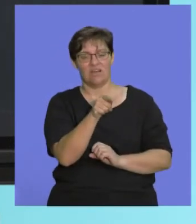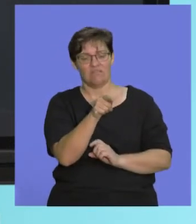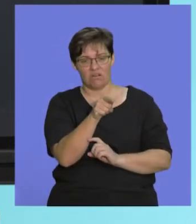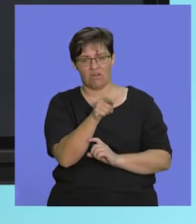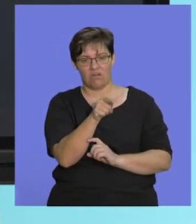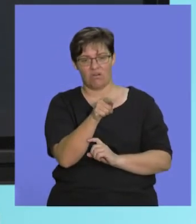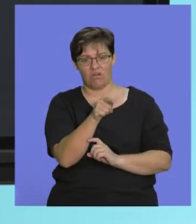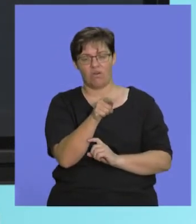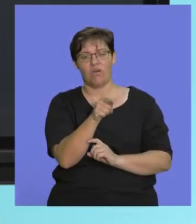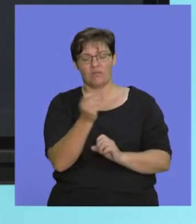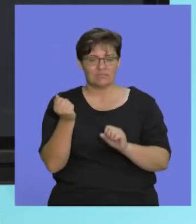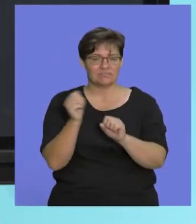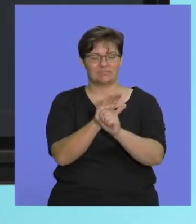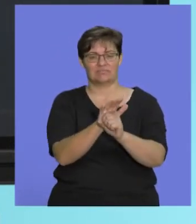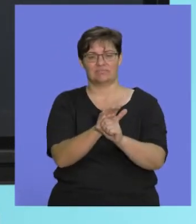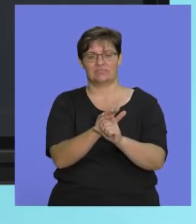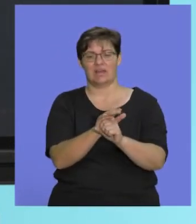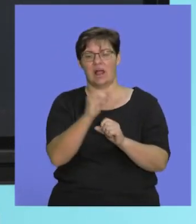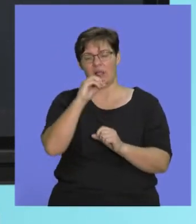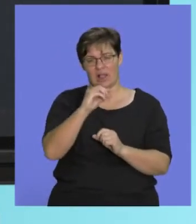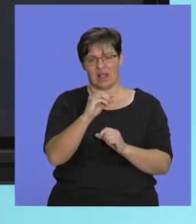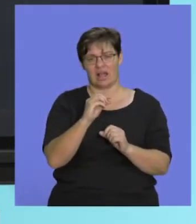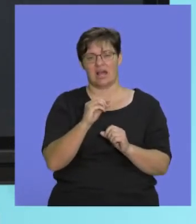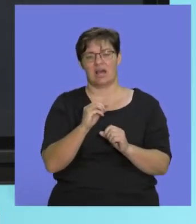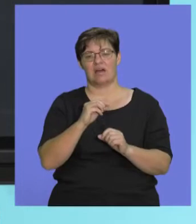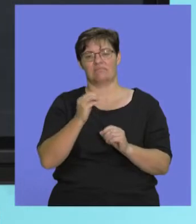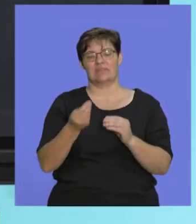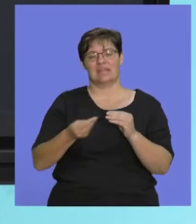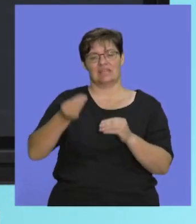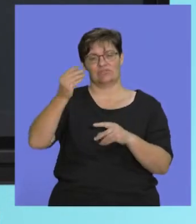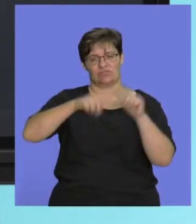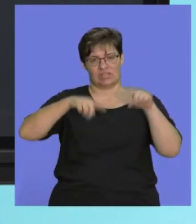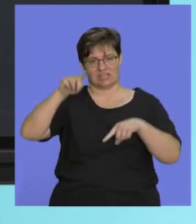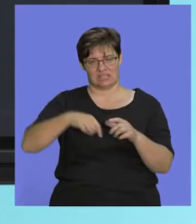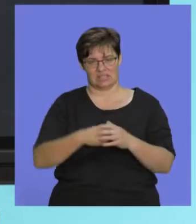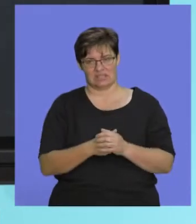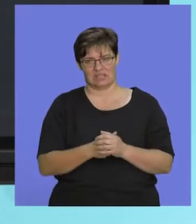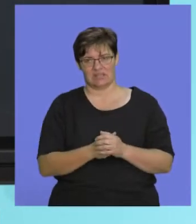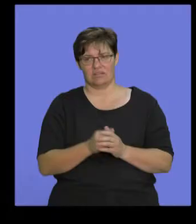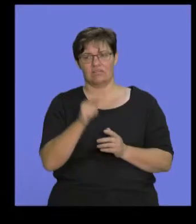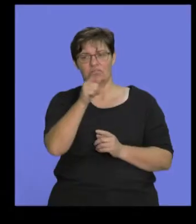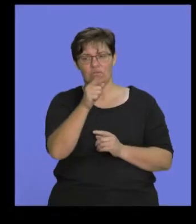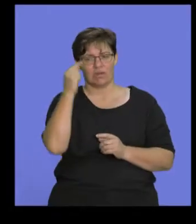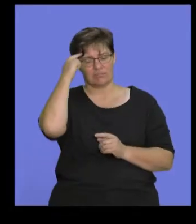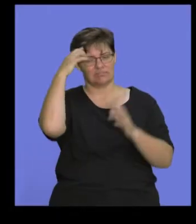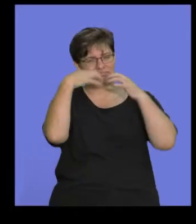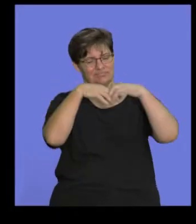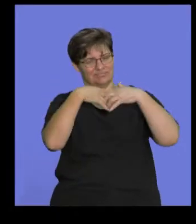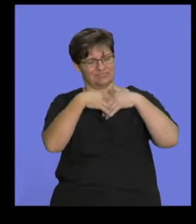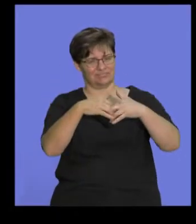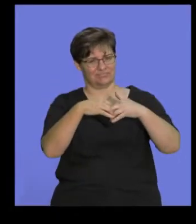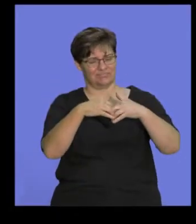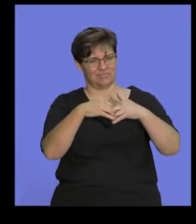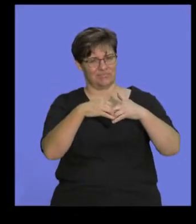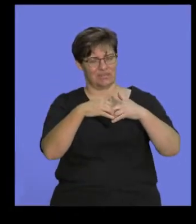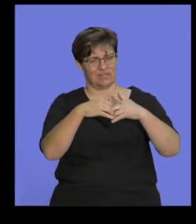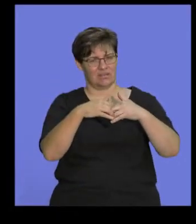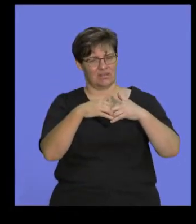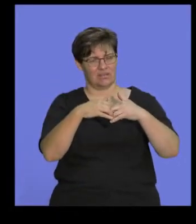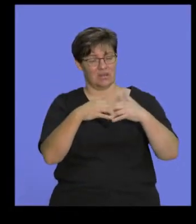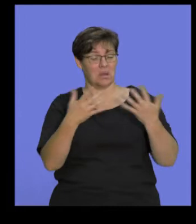about in terms of the nominal and the effective interest rate. So now you can then think about this to